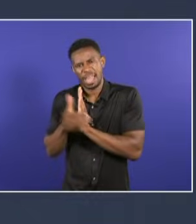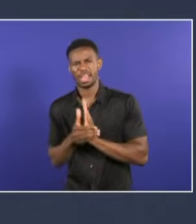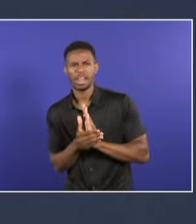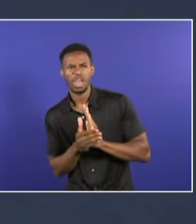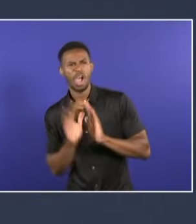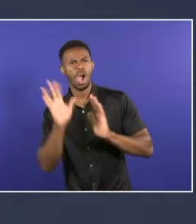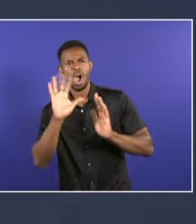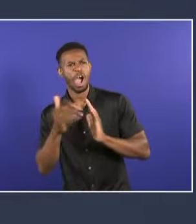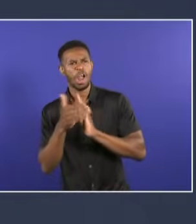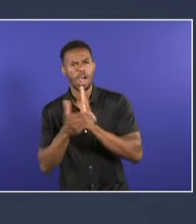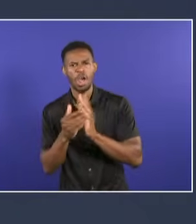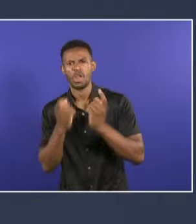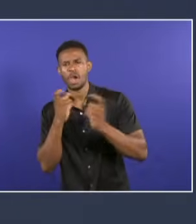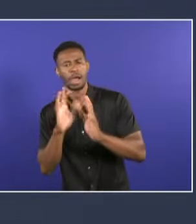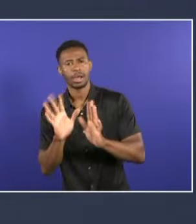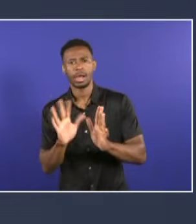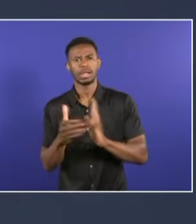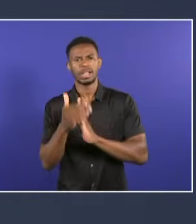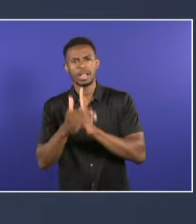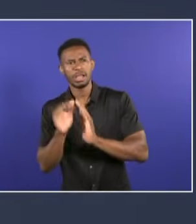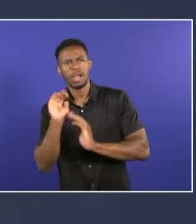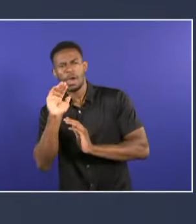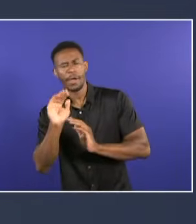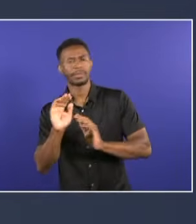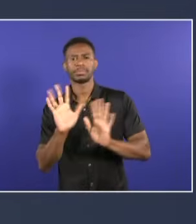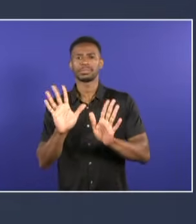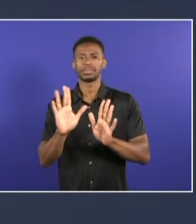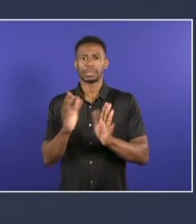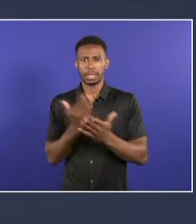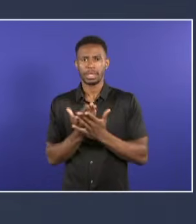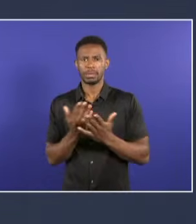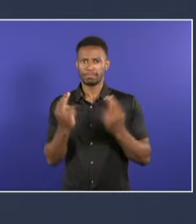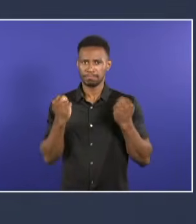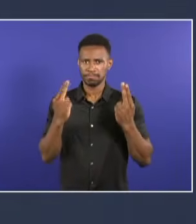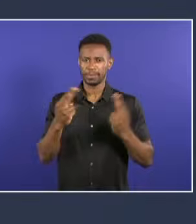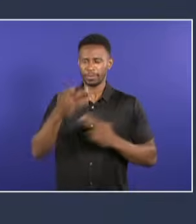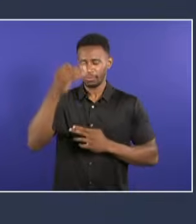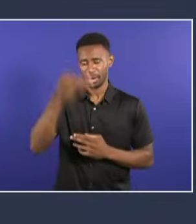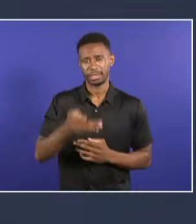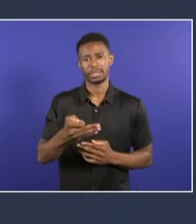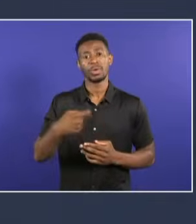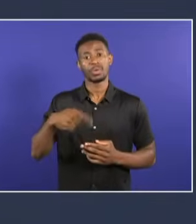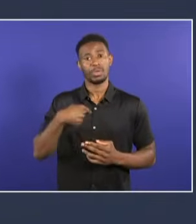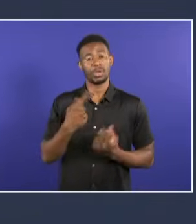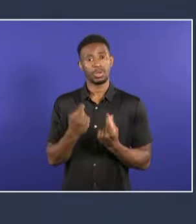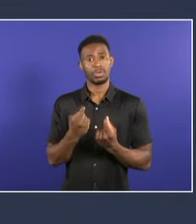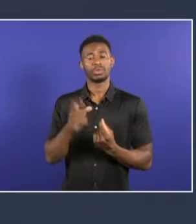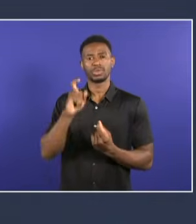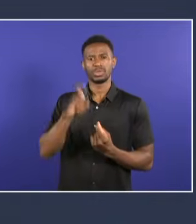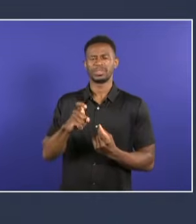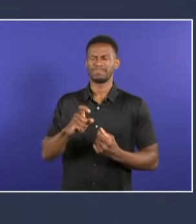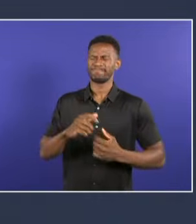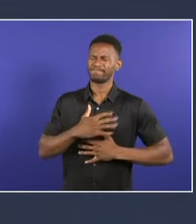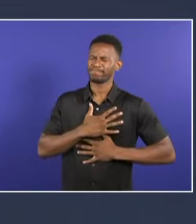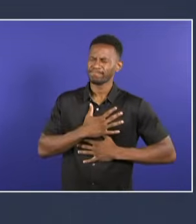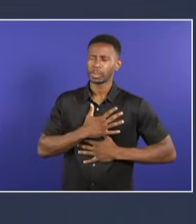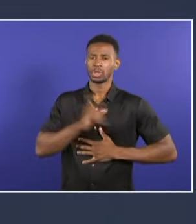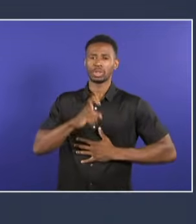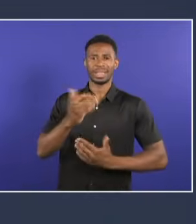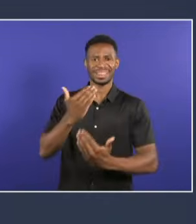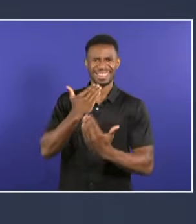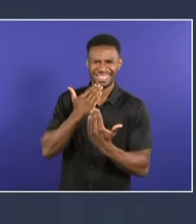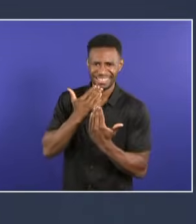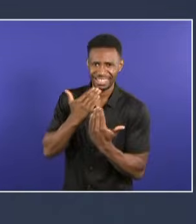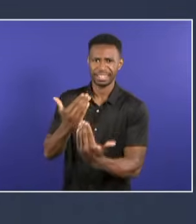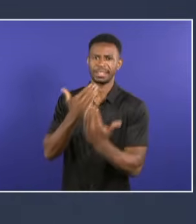us we are here to govern, we are here to make a difference. And he deserves our enormous thanks and our gratitude for leading this